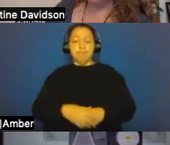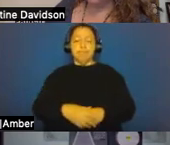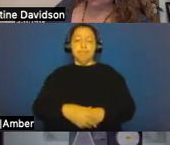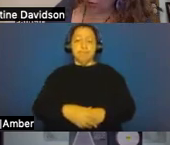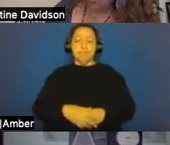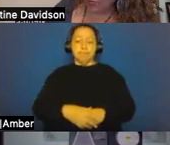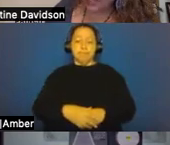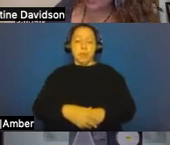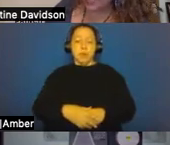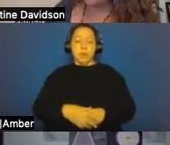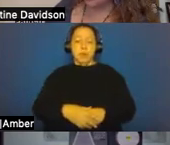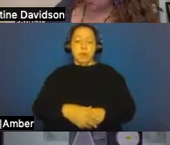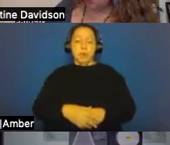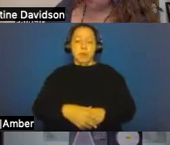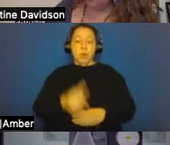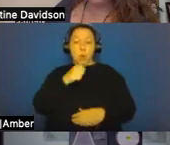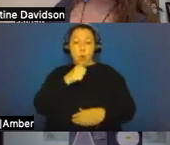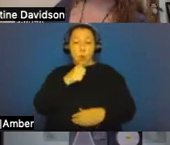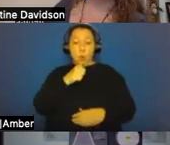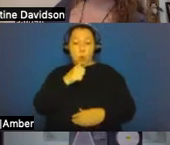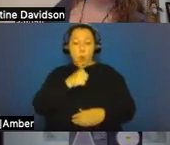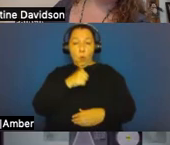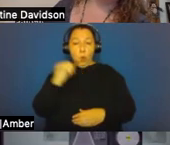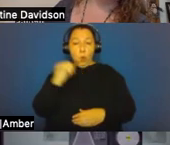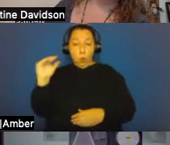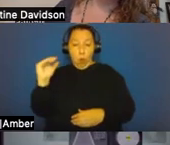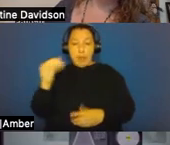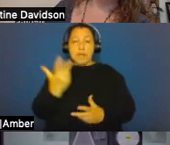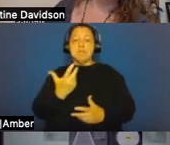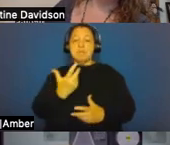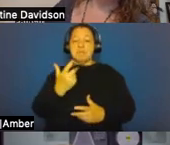When a woman says no, she means maybe.